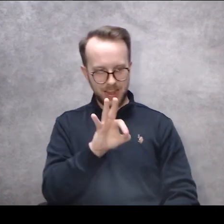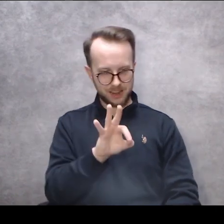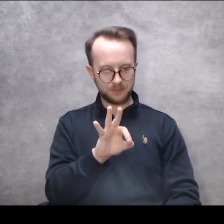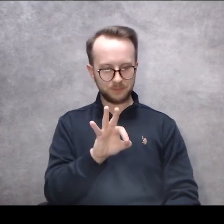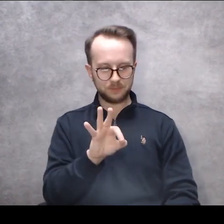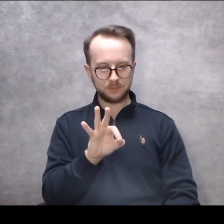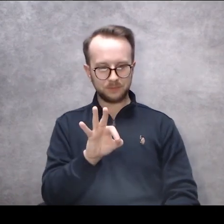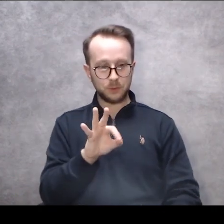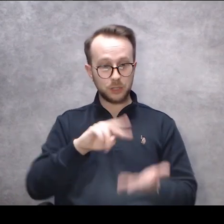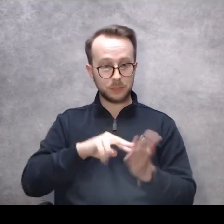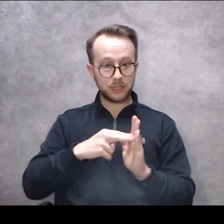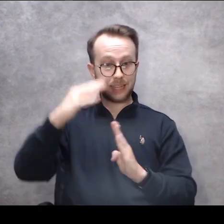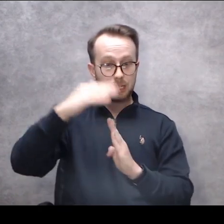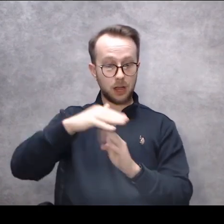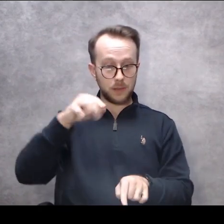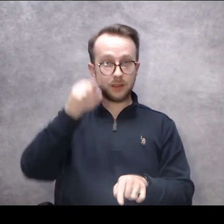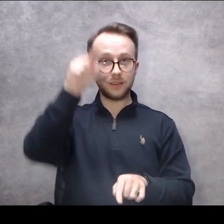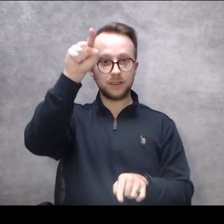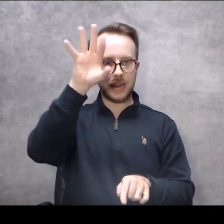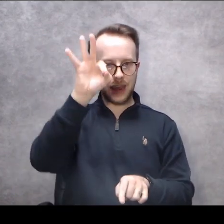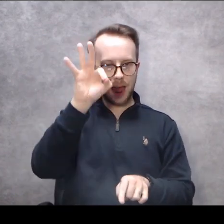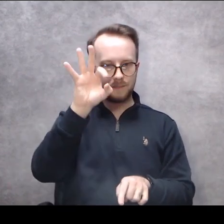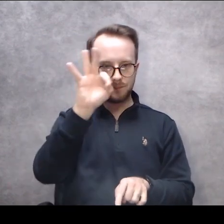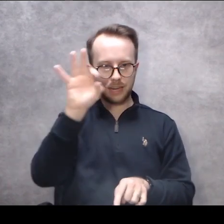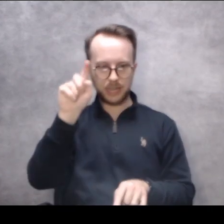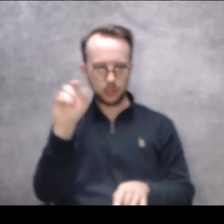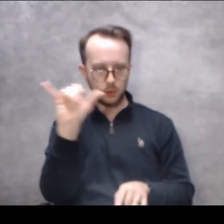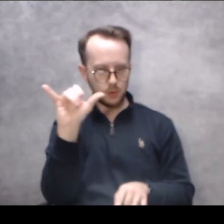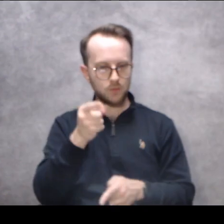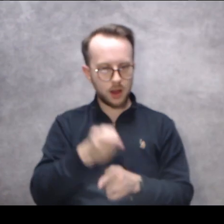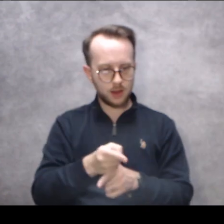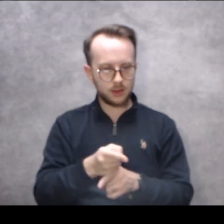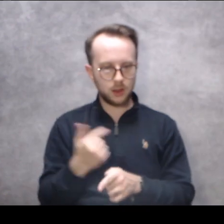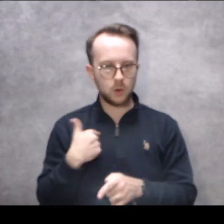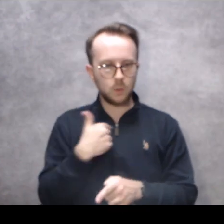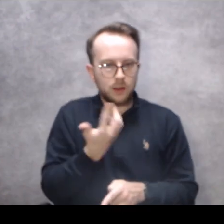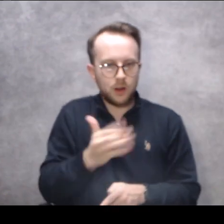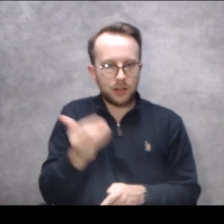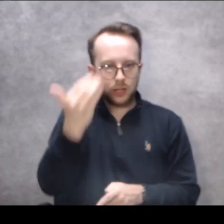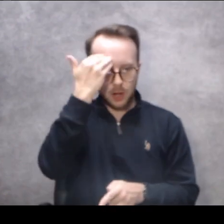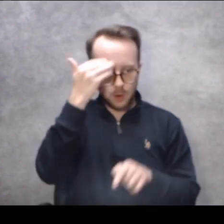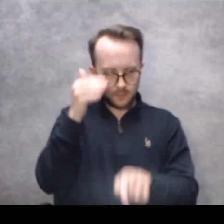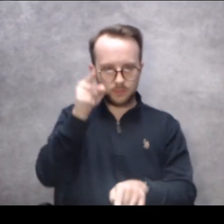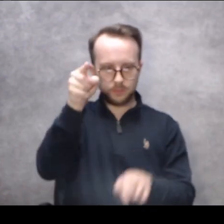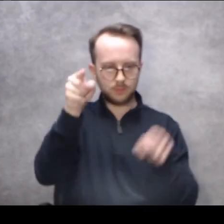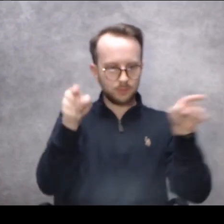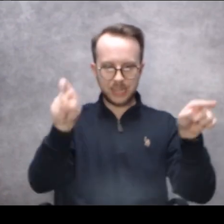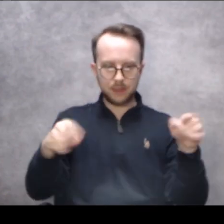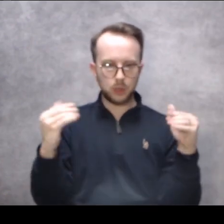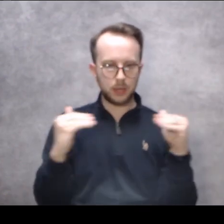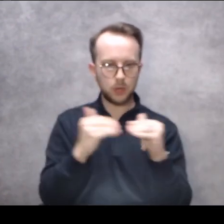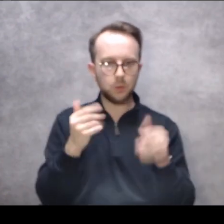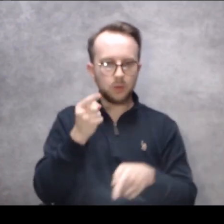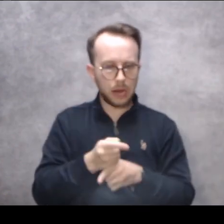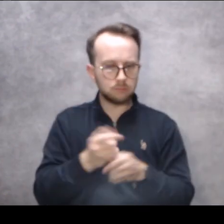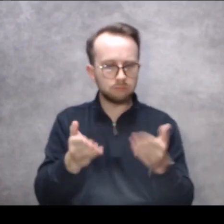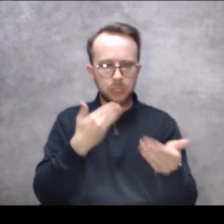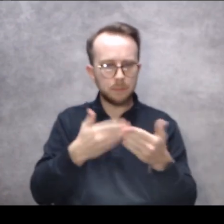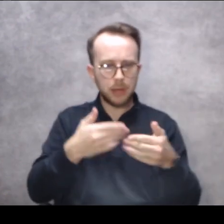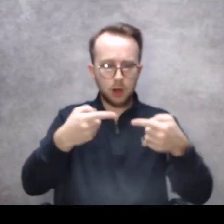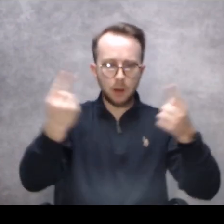top can be labeled 9 feet because we know they have to be equal even though they're opposite, okay?